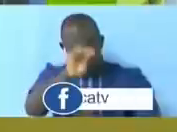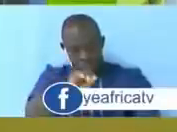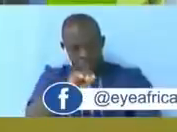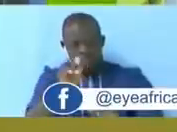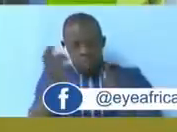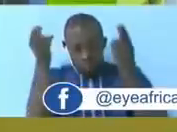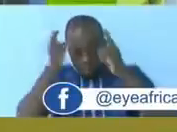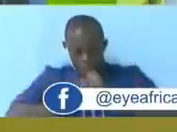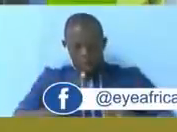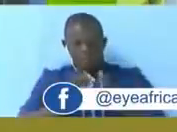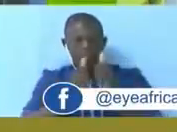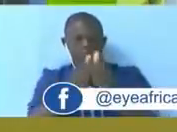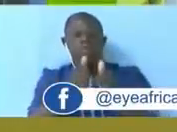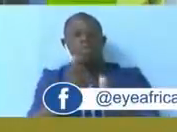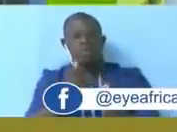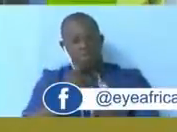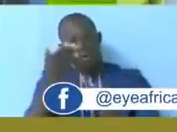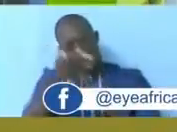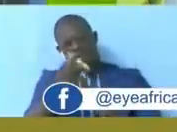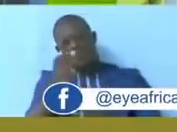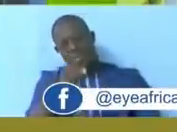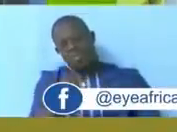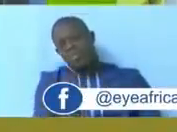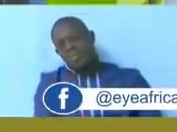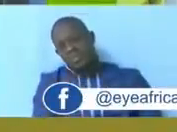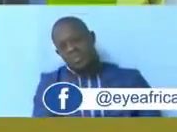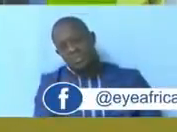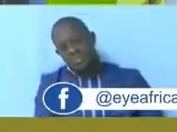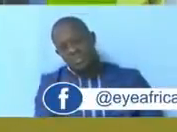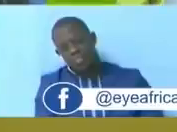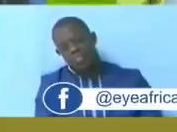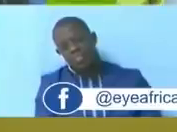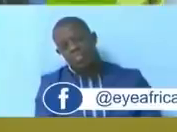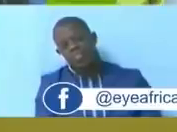the law. So